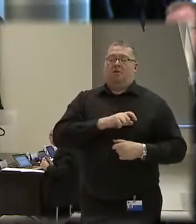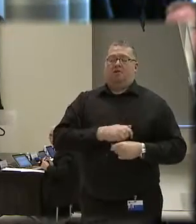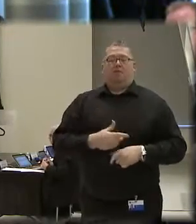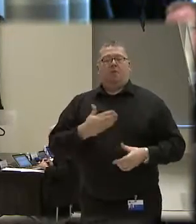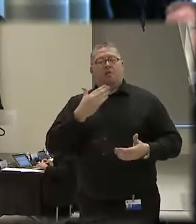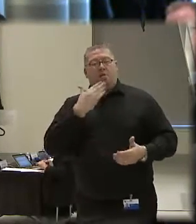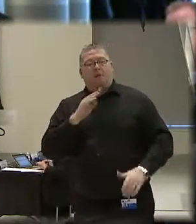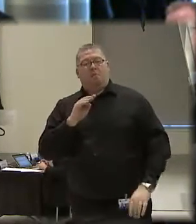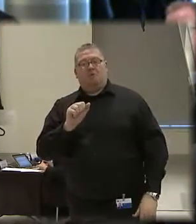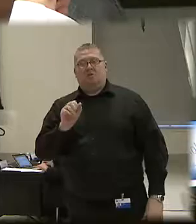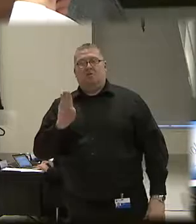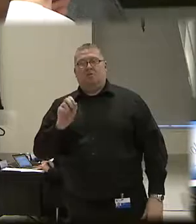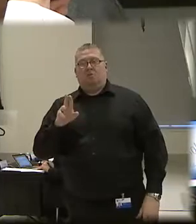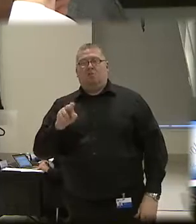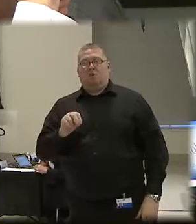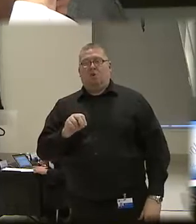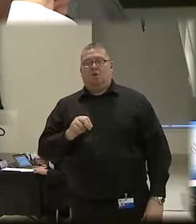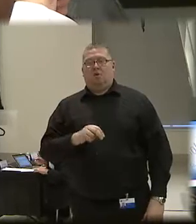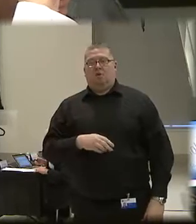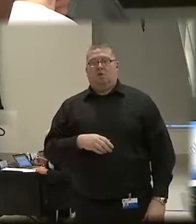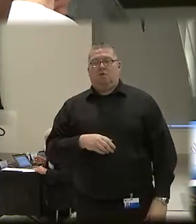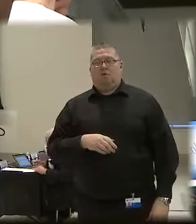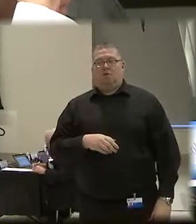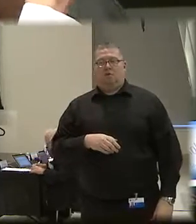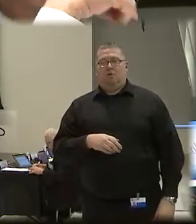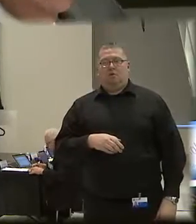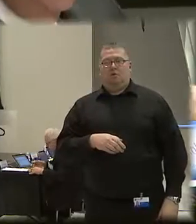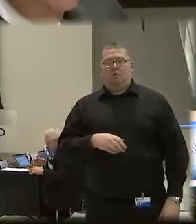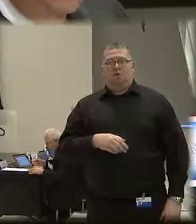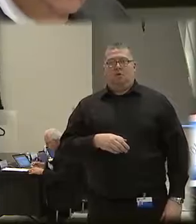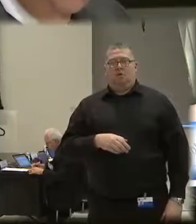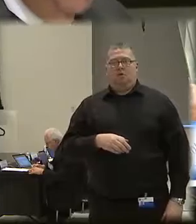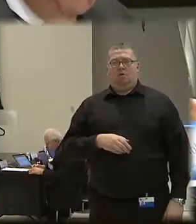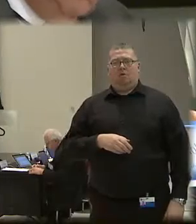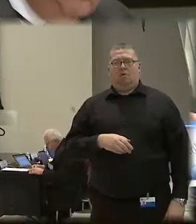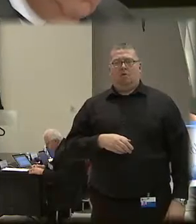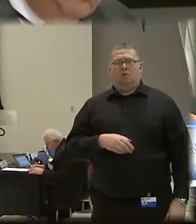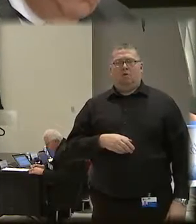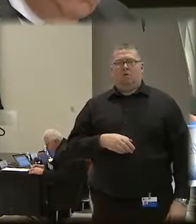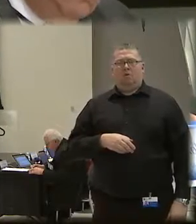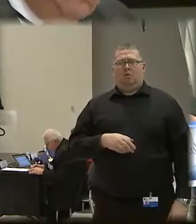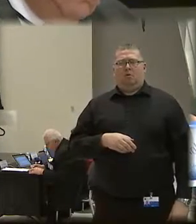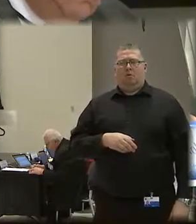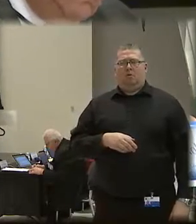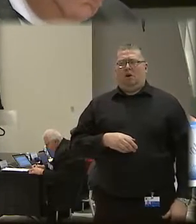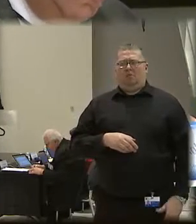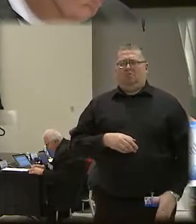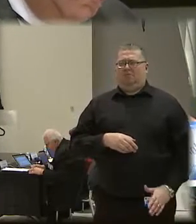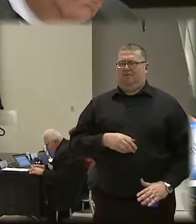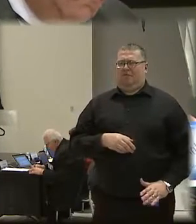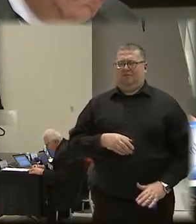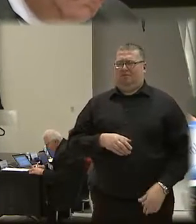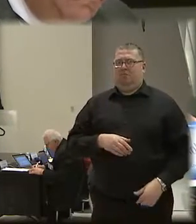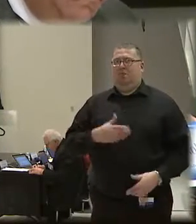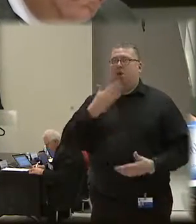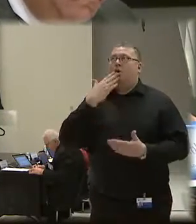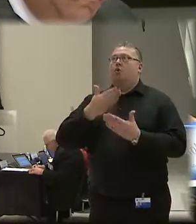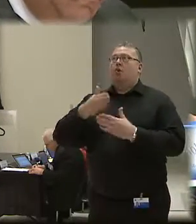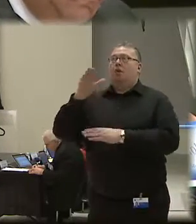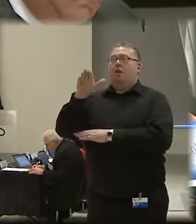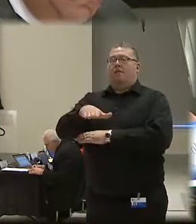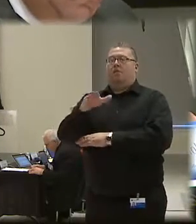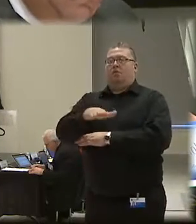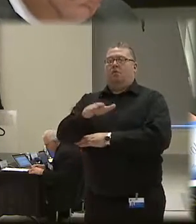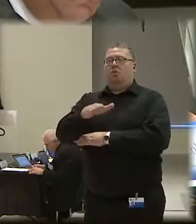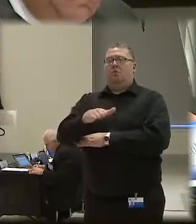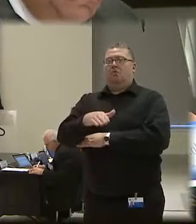you, Ms. Brown. Superintendent McCarthy? Good afternoon, and thank you for having me